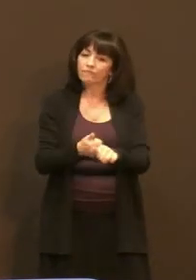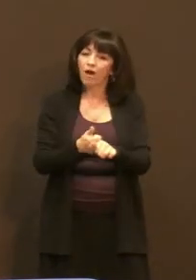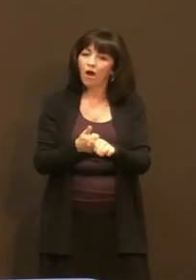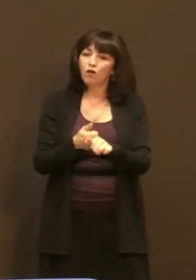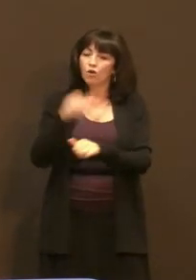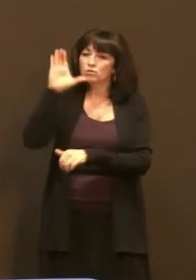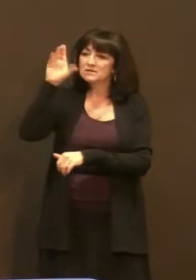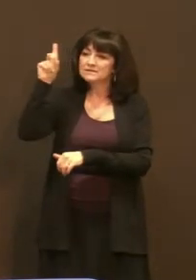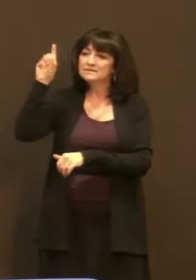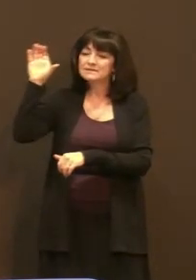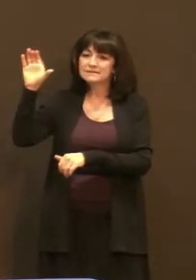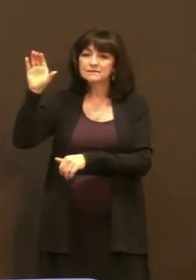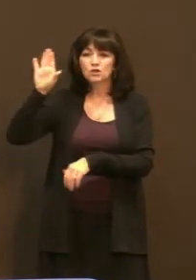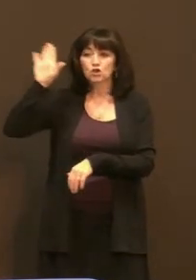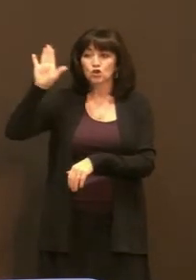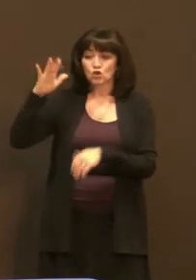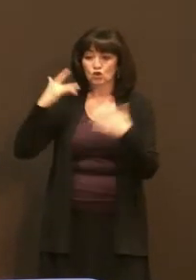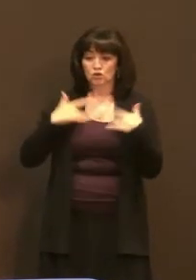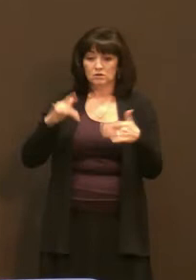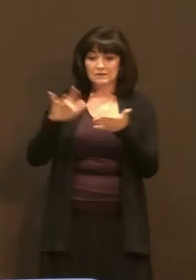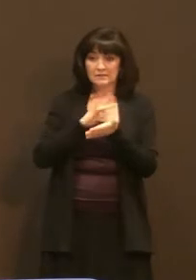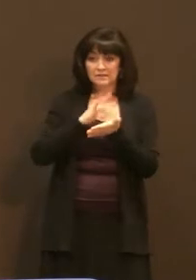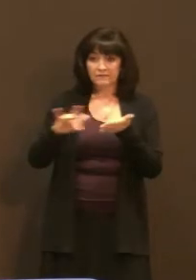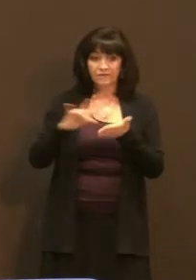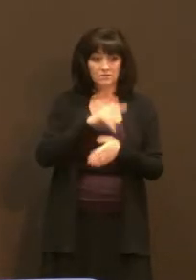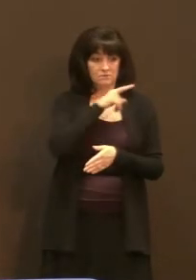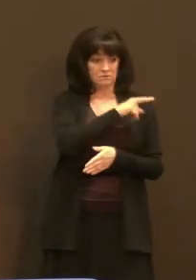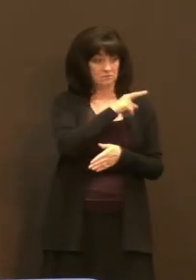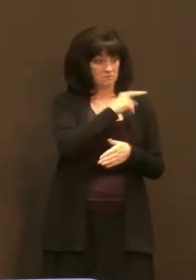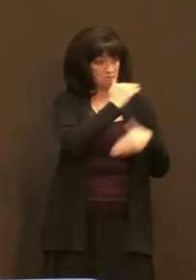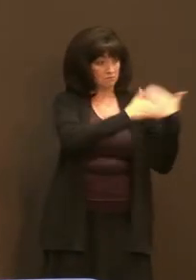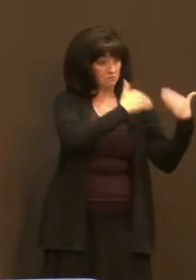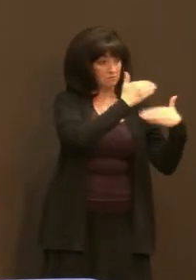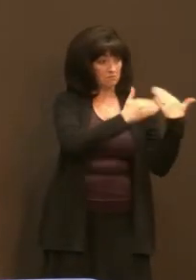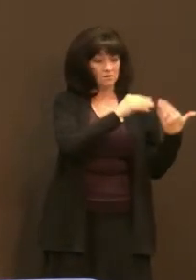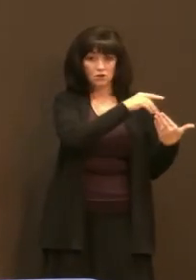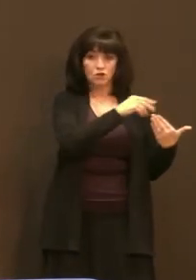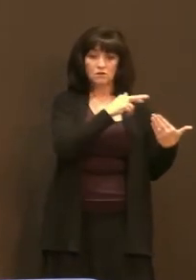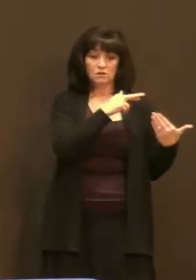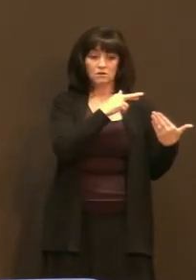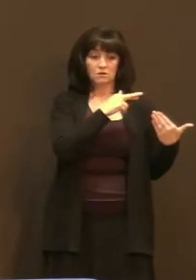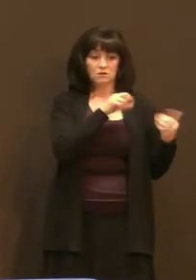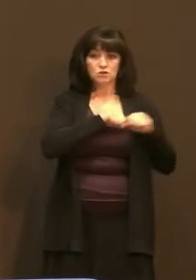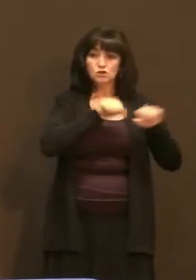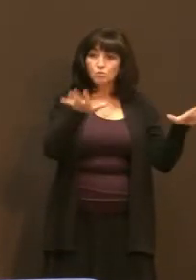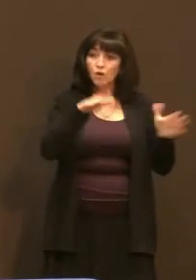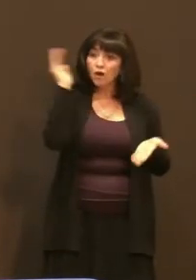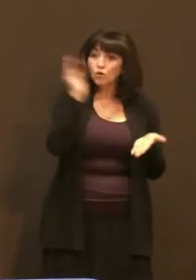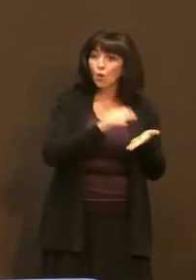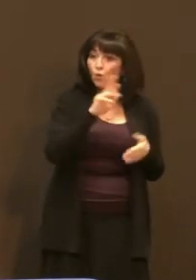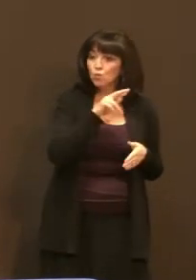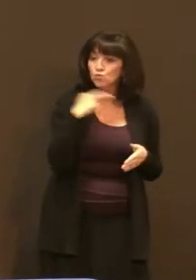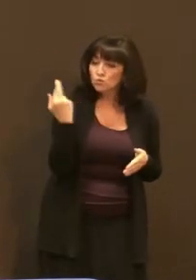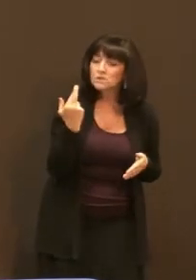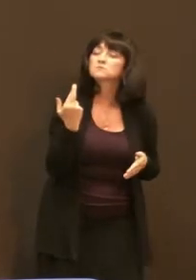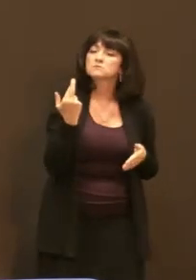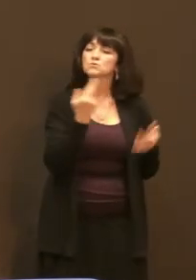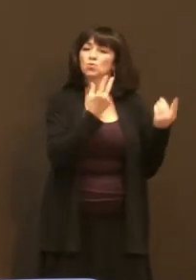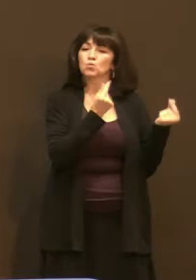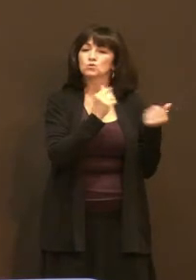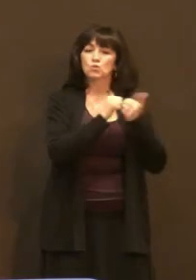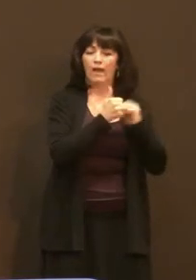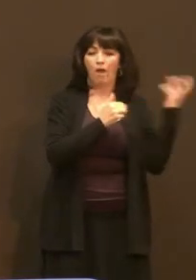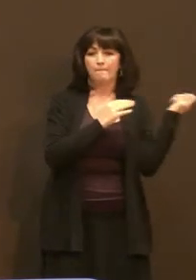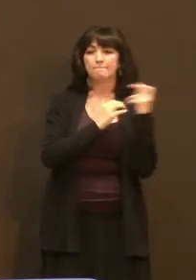their infection is considered extremely low risk. Lastly, I'd like to touch base on our